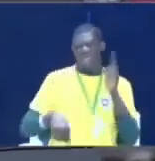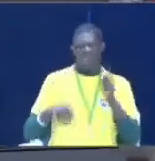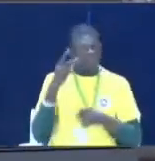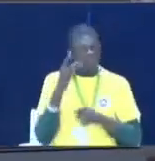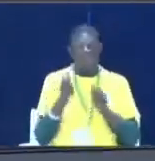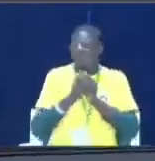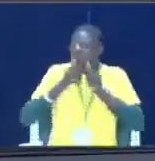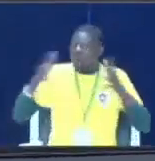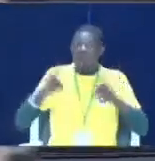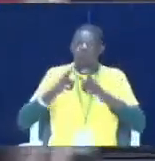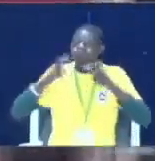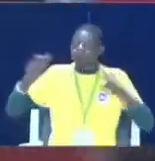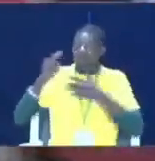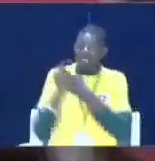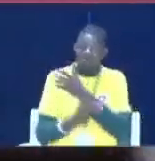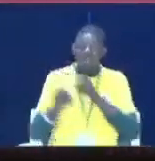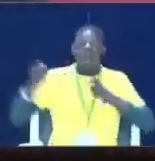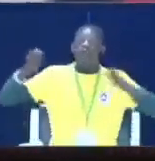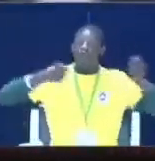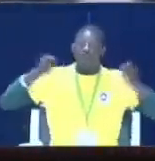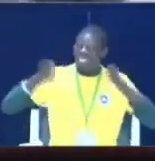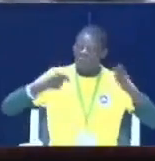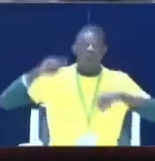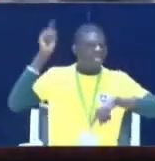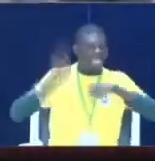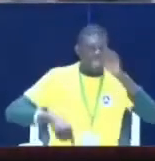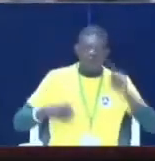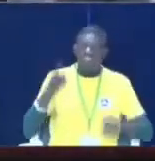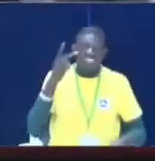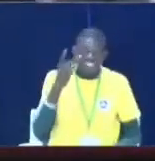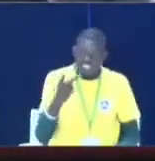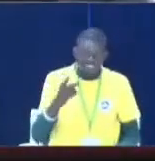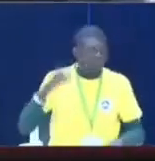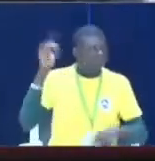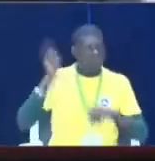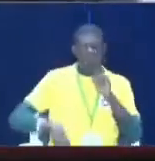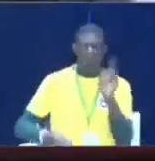Without enlargement, dominion is not in view.